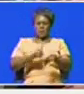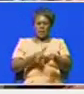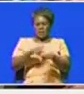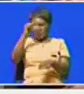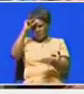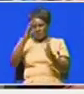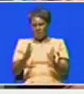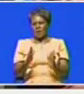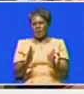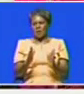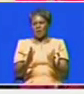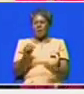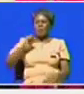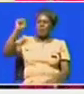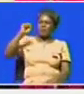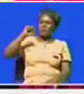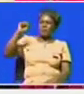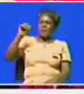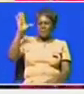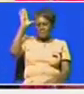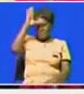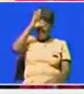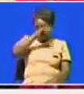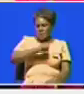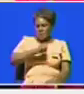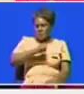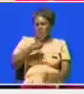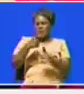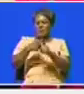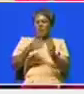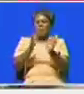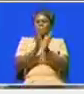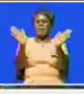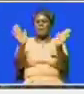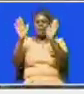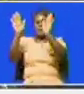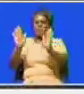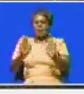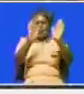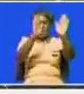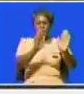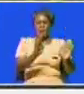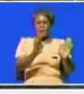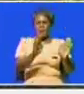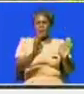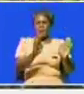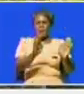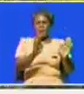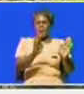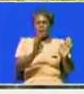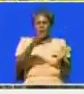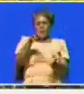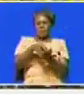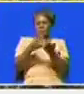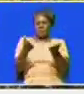and calculating politician will be missing in action from the public rallies, as his current